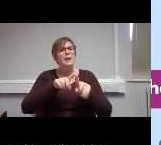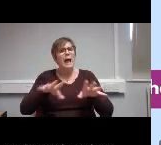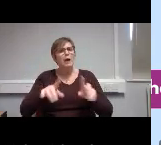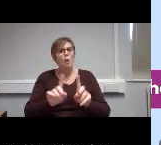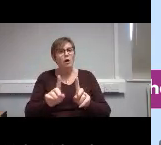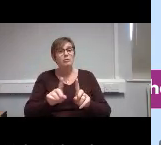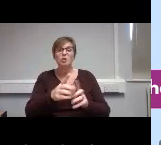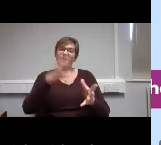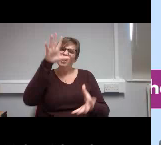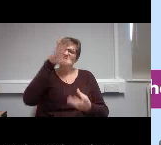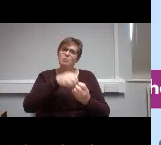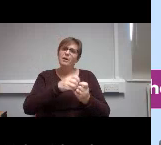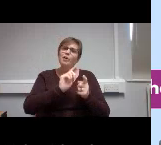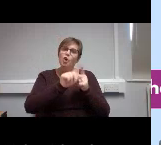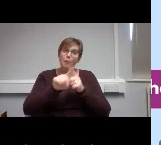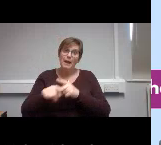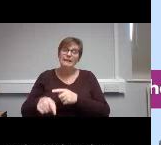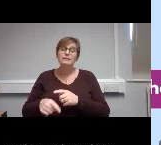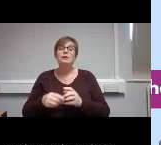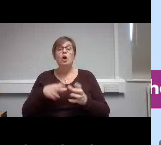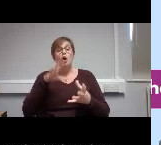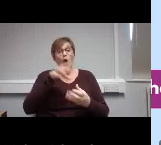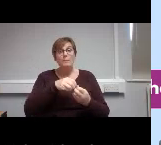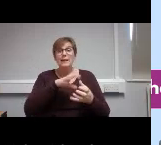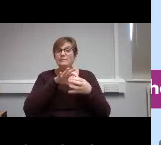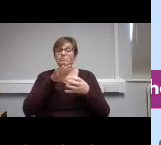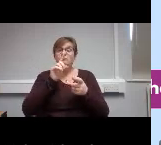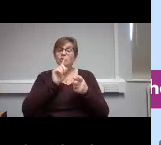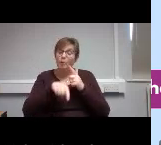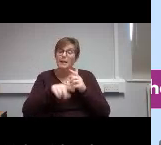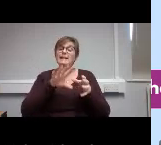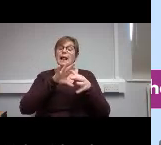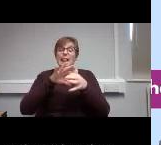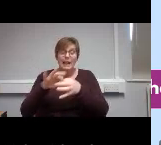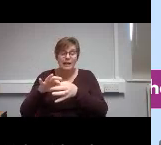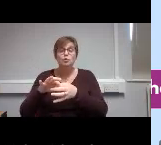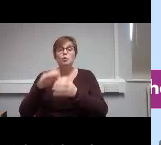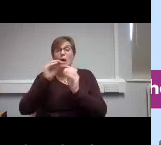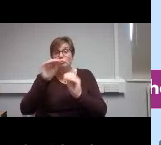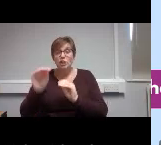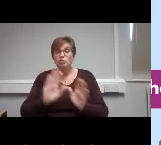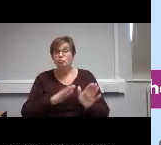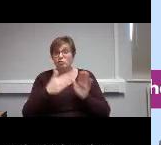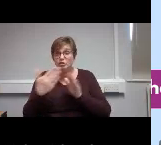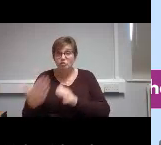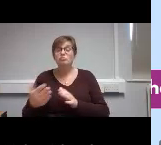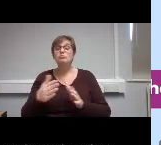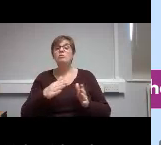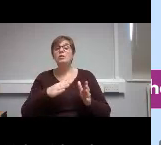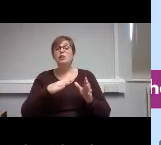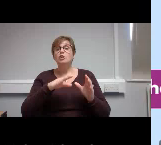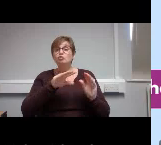are on the slide, including comments about education, transition, equality, training, and having a safe, comfortable